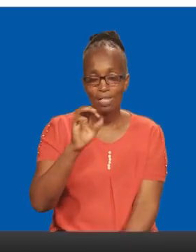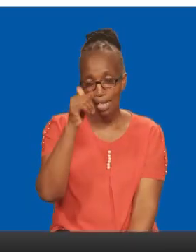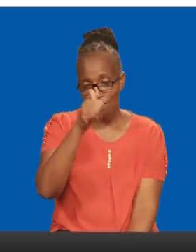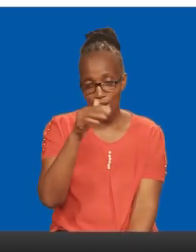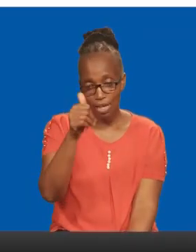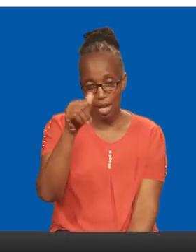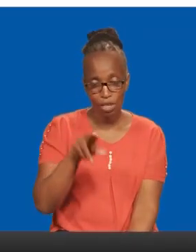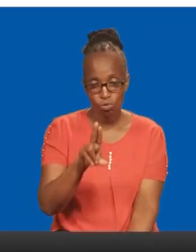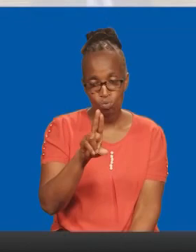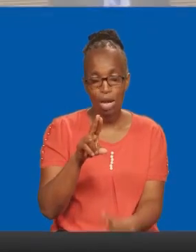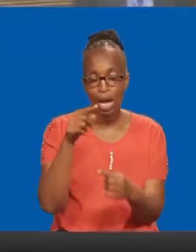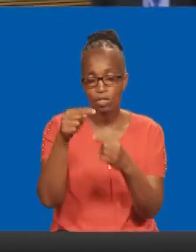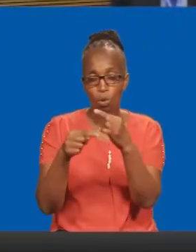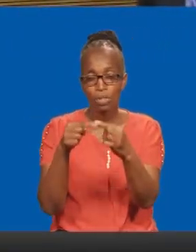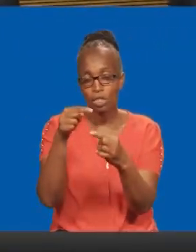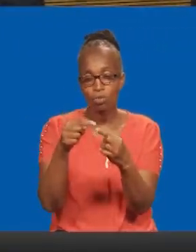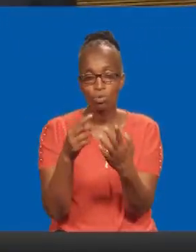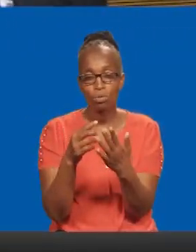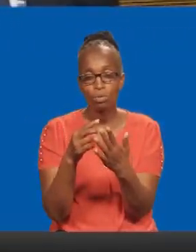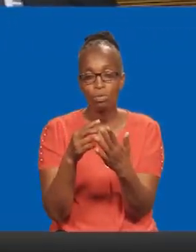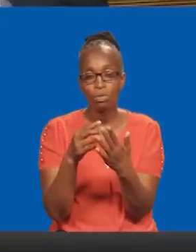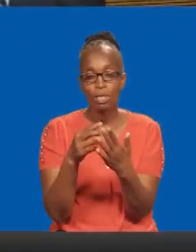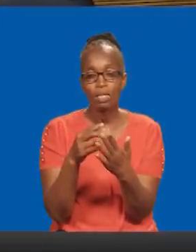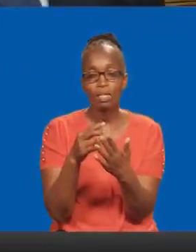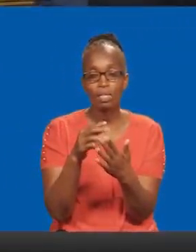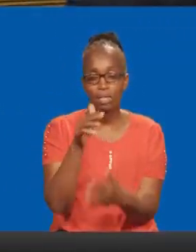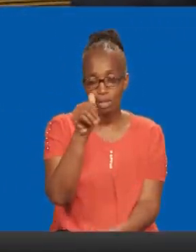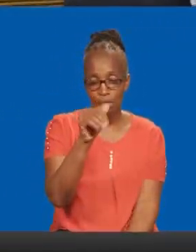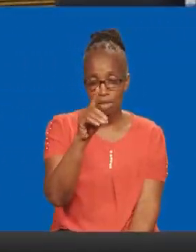bara Afrika AU kinapoendelea Addis Ababa, Ethiopia.